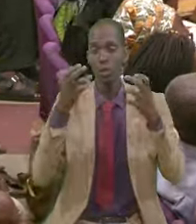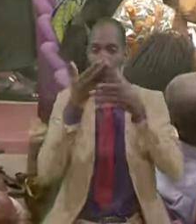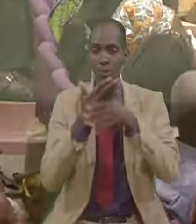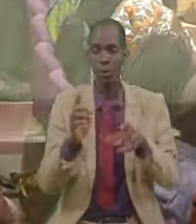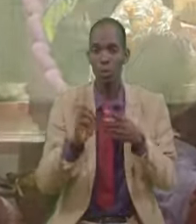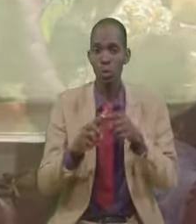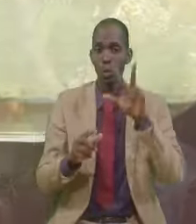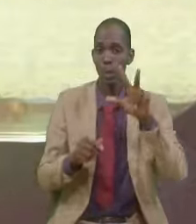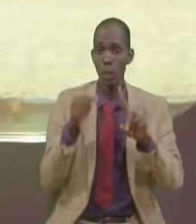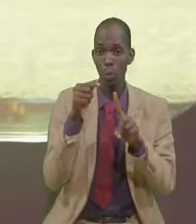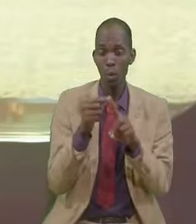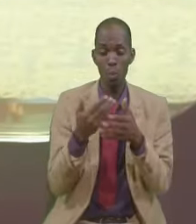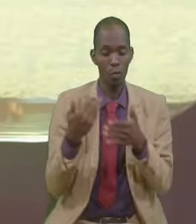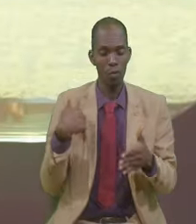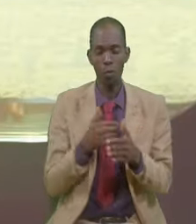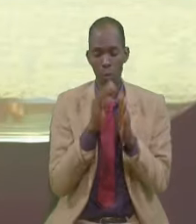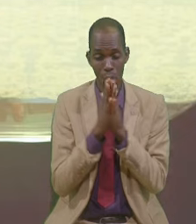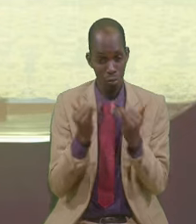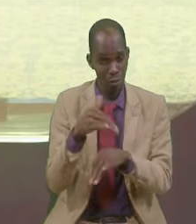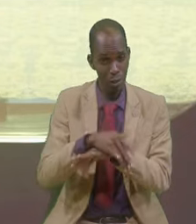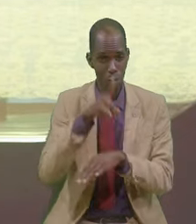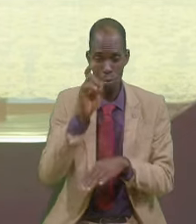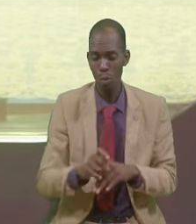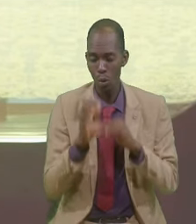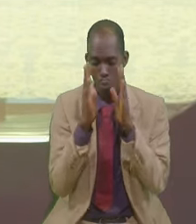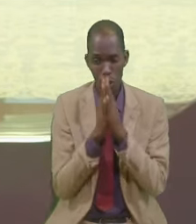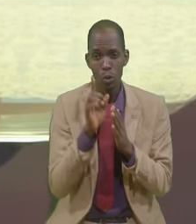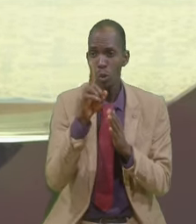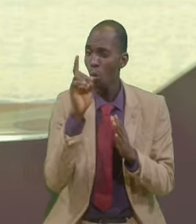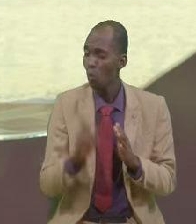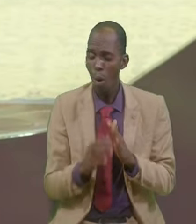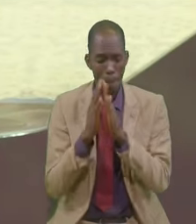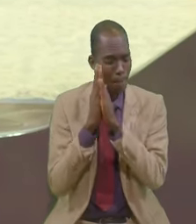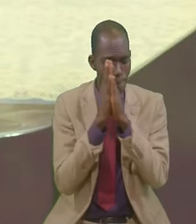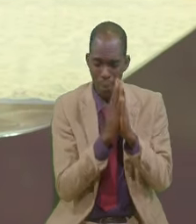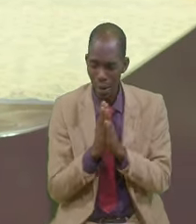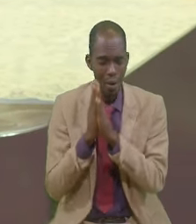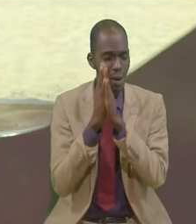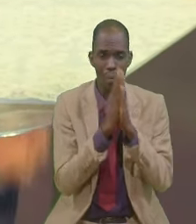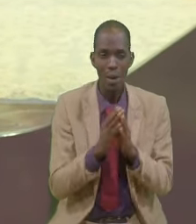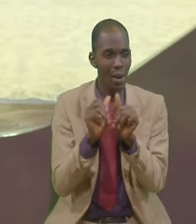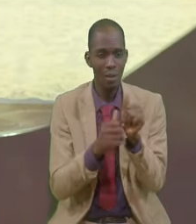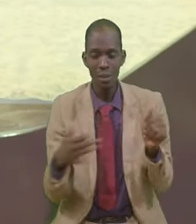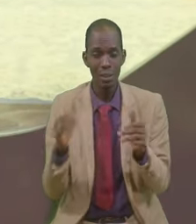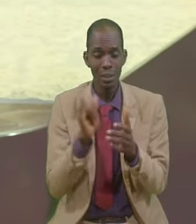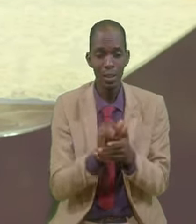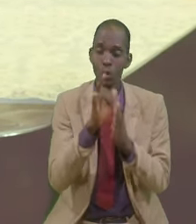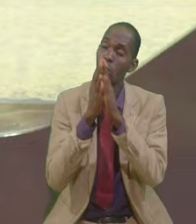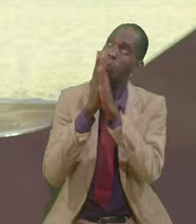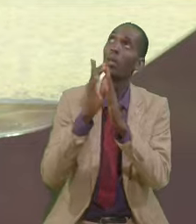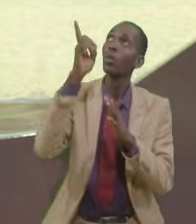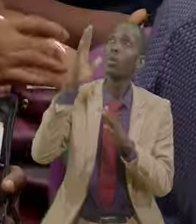pray, tonight we're going to pray. And every prayer you pray, everything that comes out of your mouth will be fulfilled